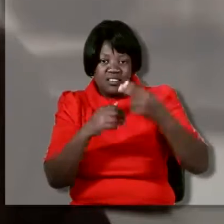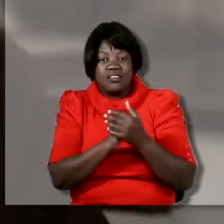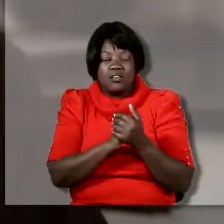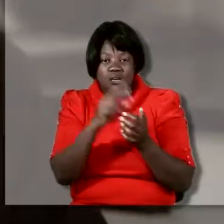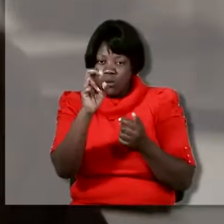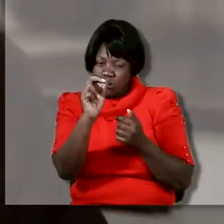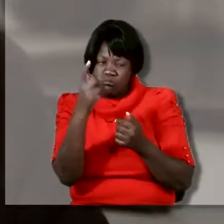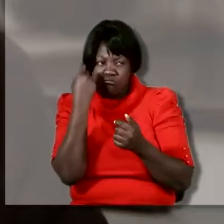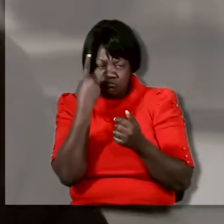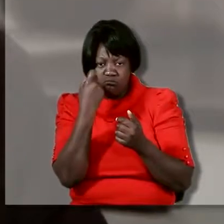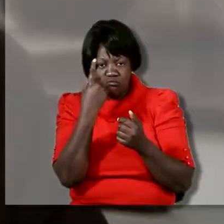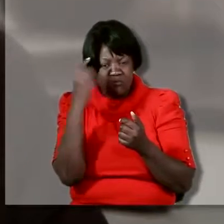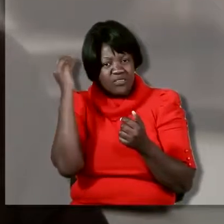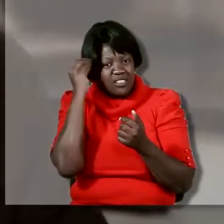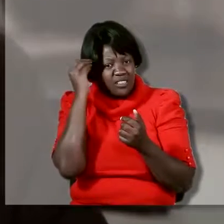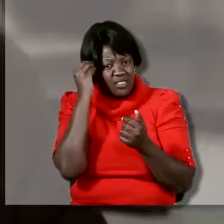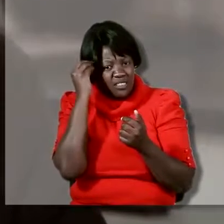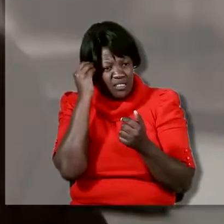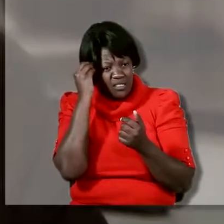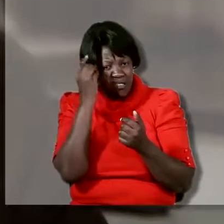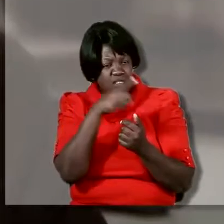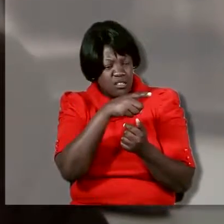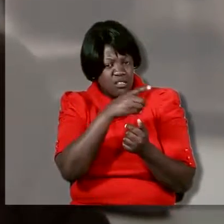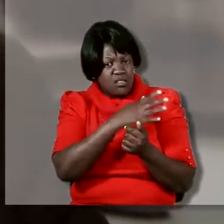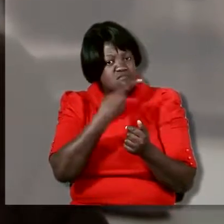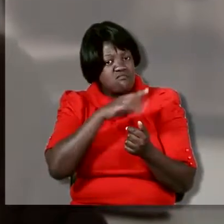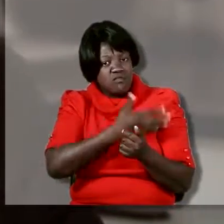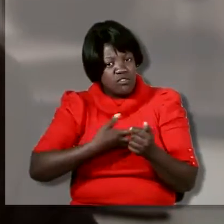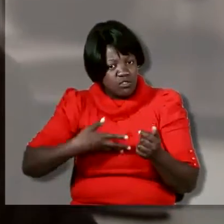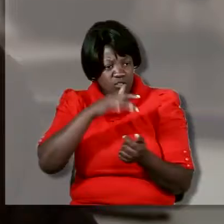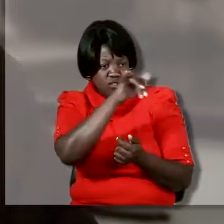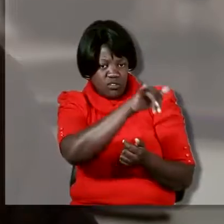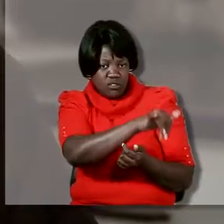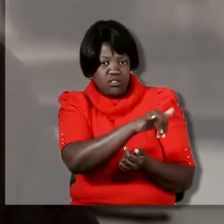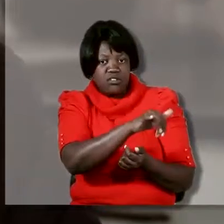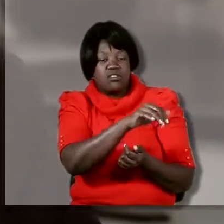live in Olympia. This is our permanent home. And I attend River High.